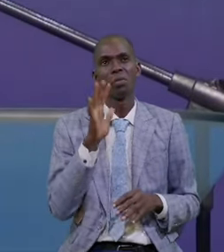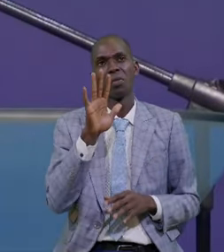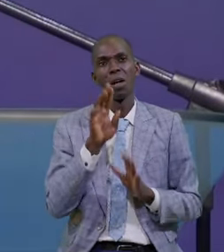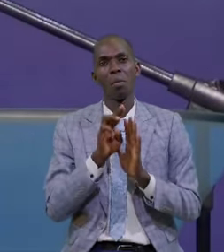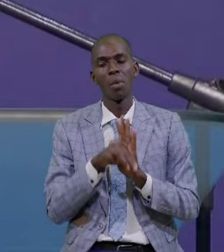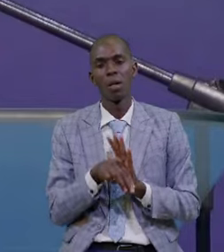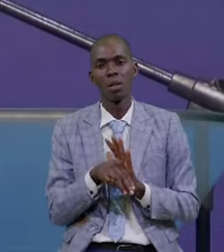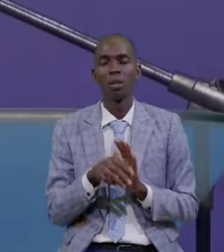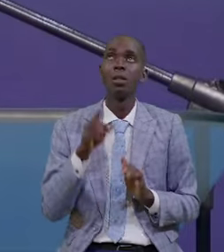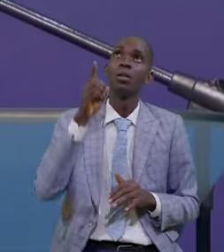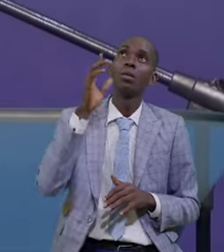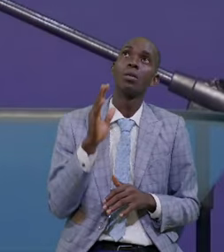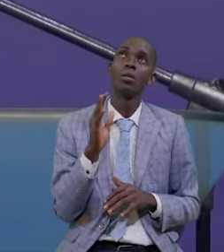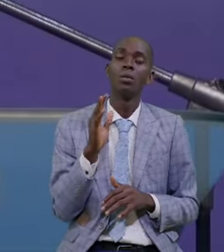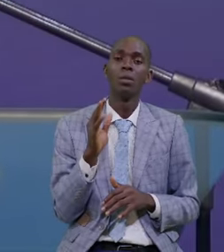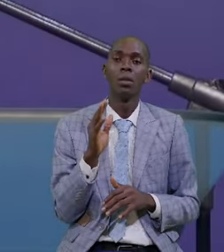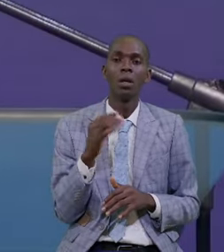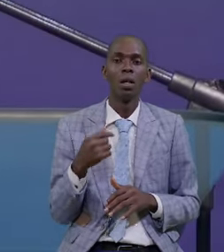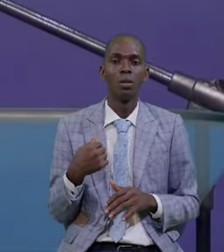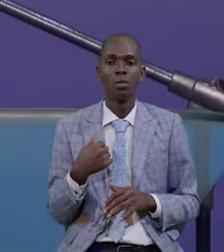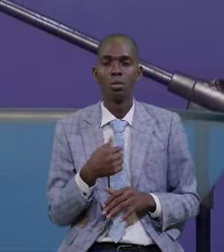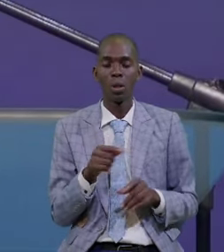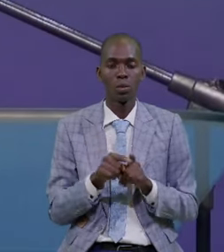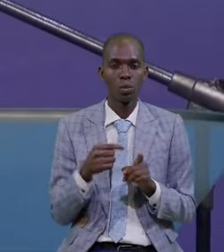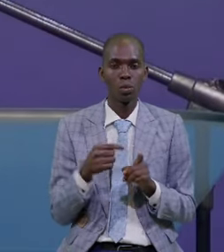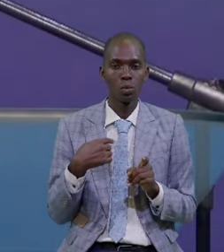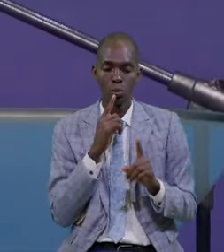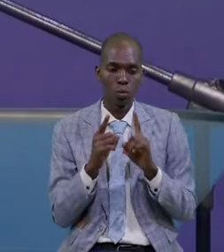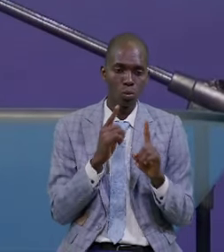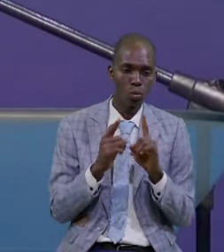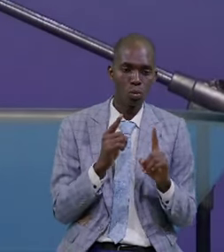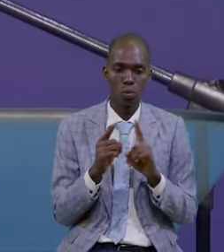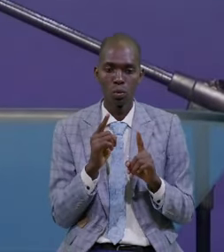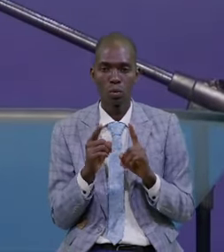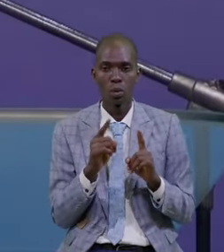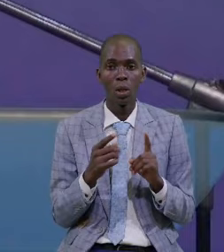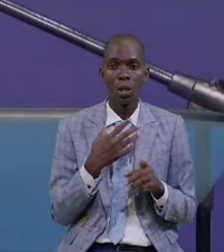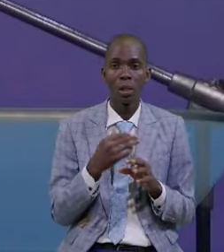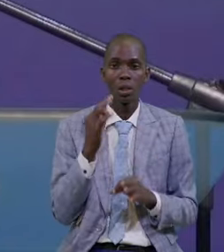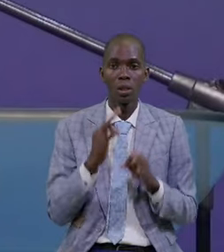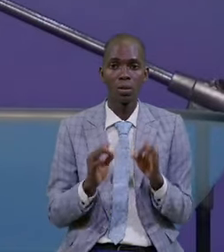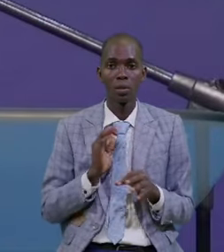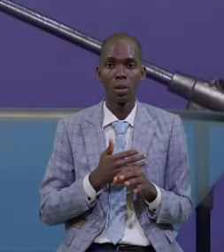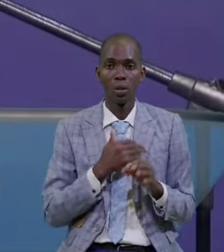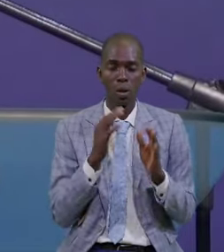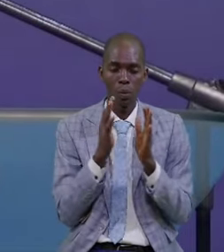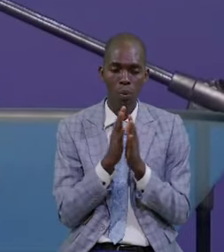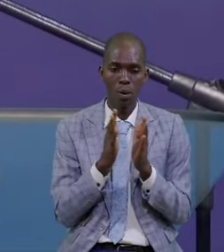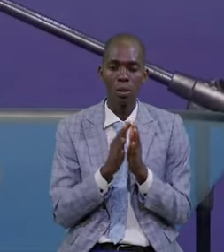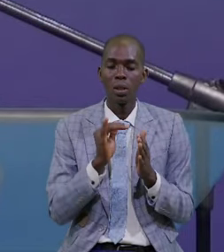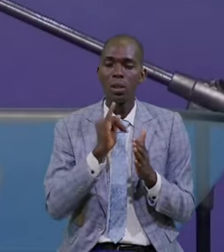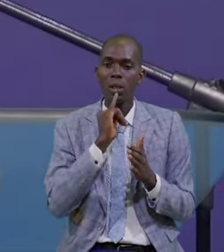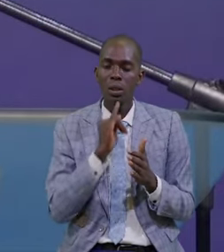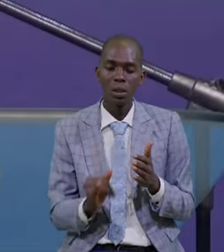God, and then we, as we are talking, and if our prayer reaches the middle of a